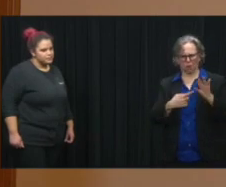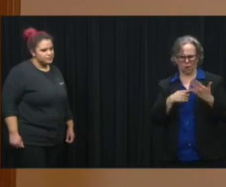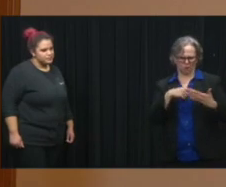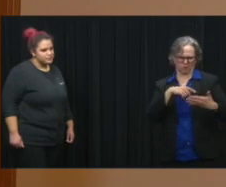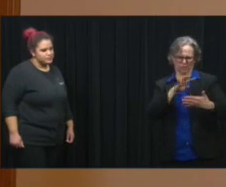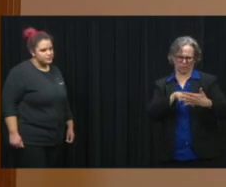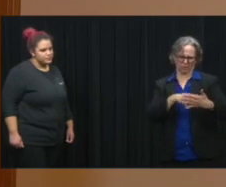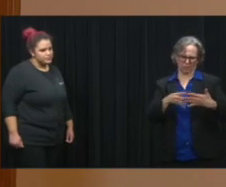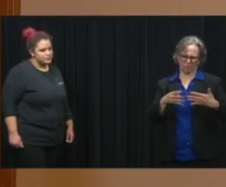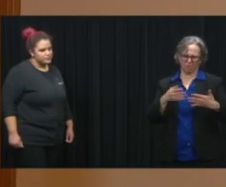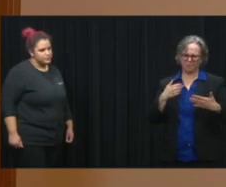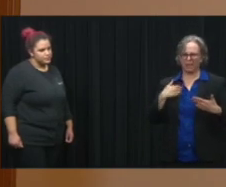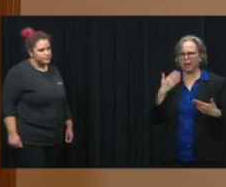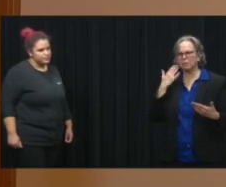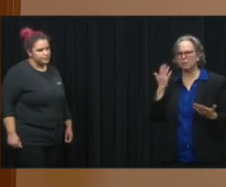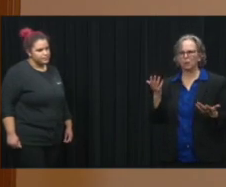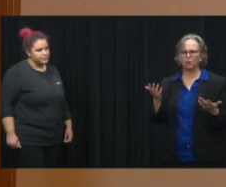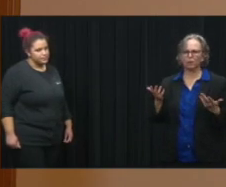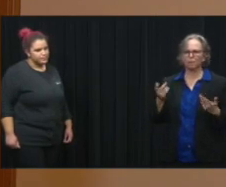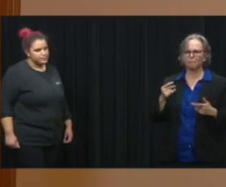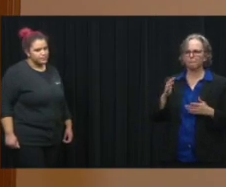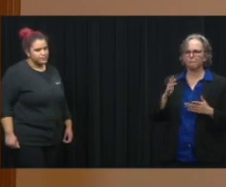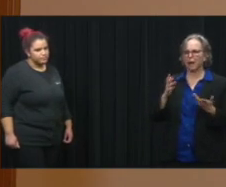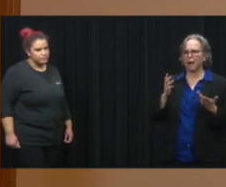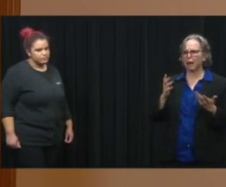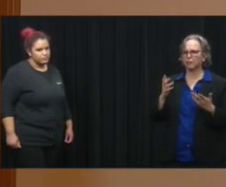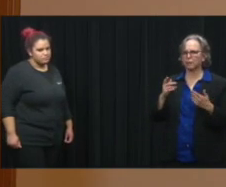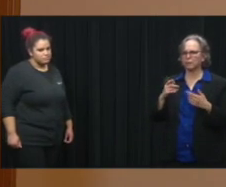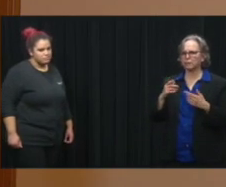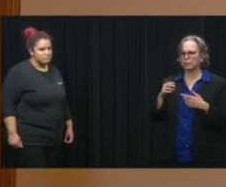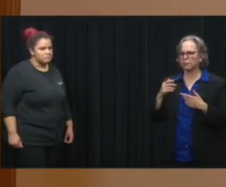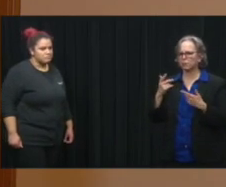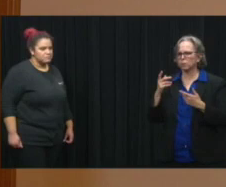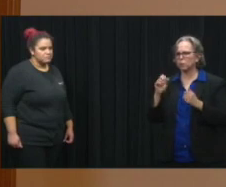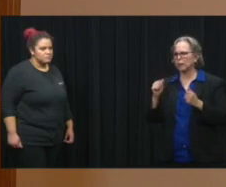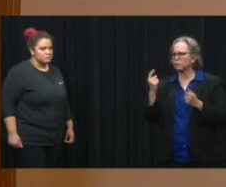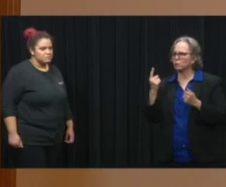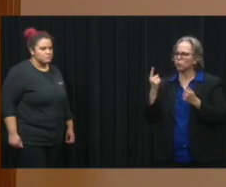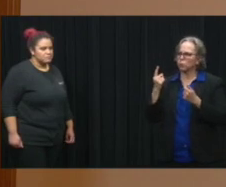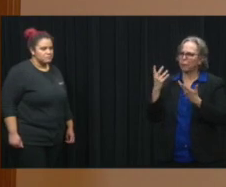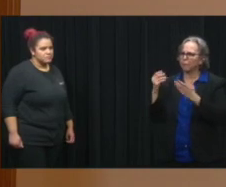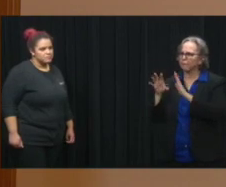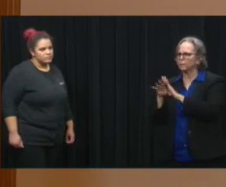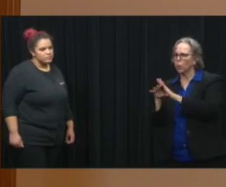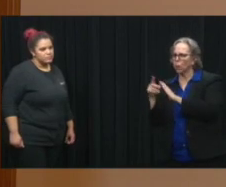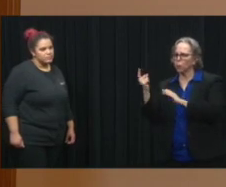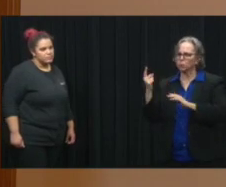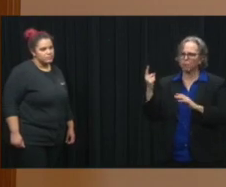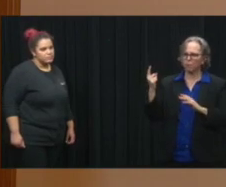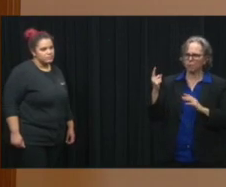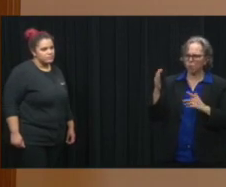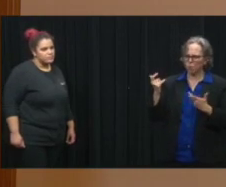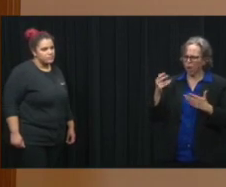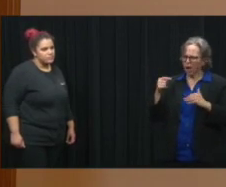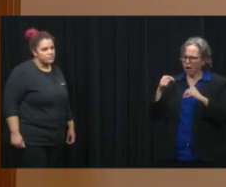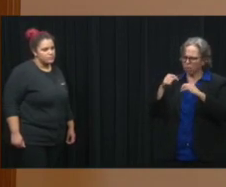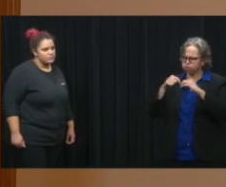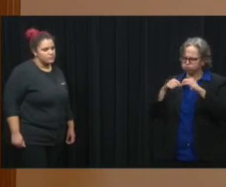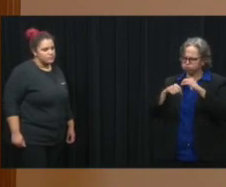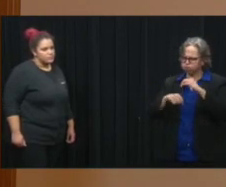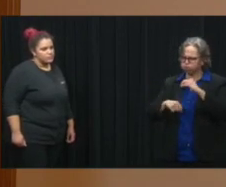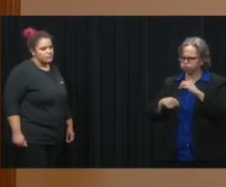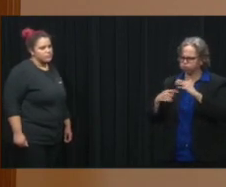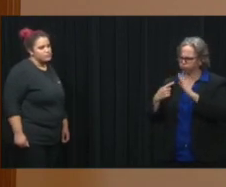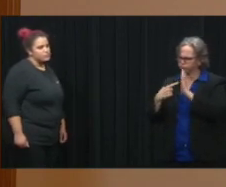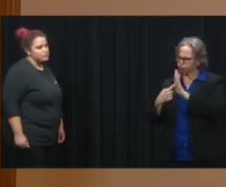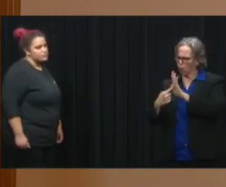side video we do. I'd love to really dig deep in the science on this for people. This